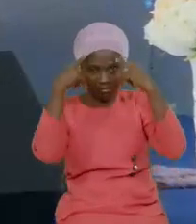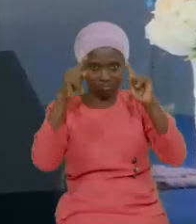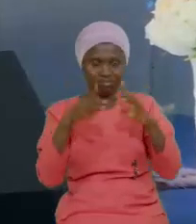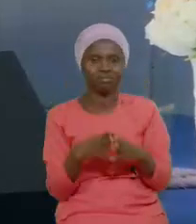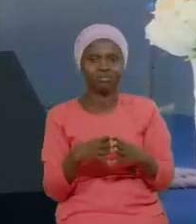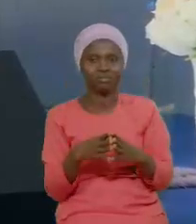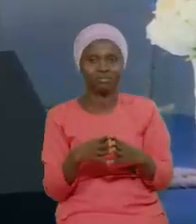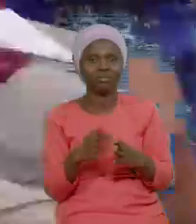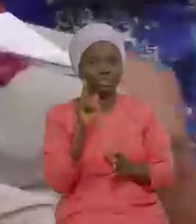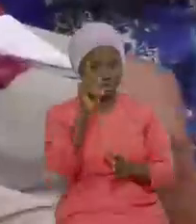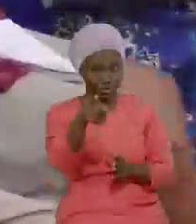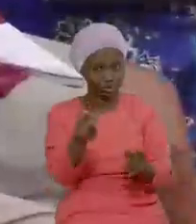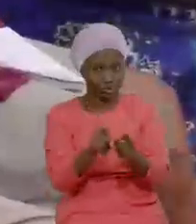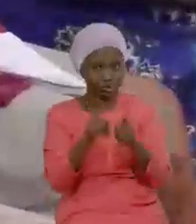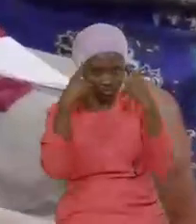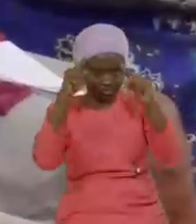you are going to succeed.